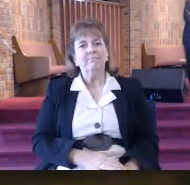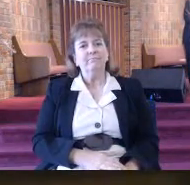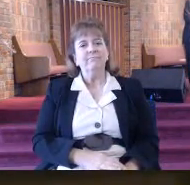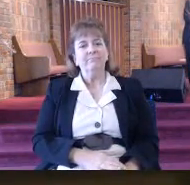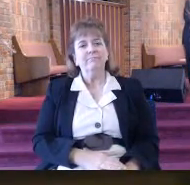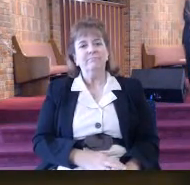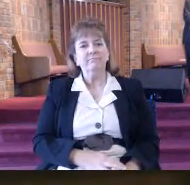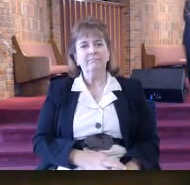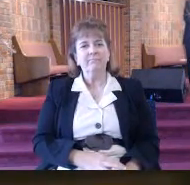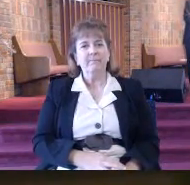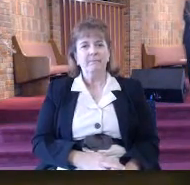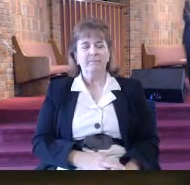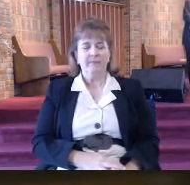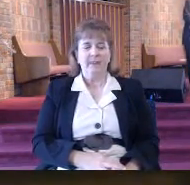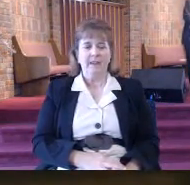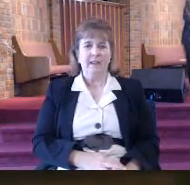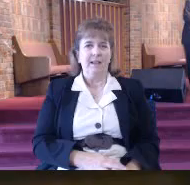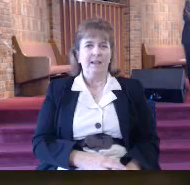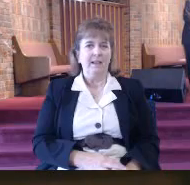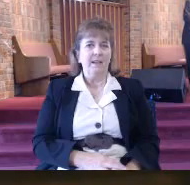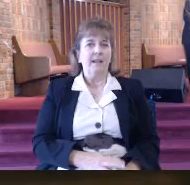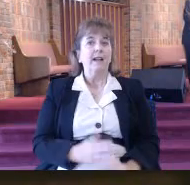There is a tendency